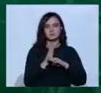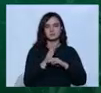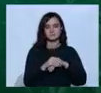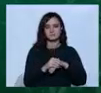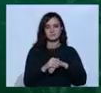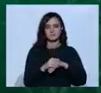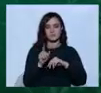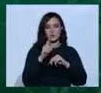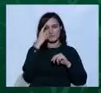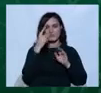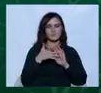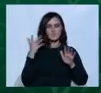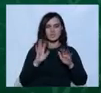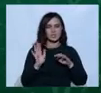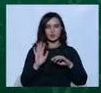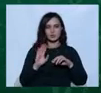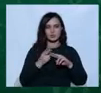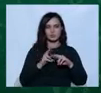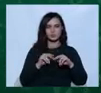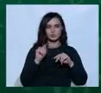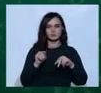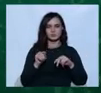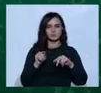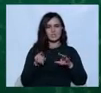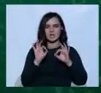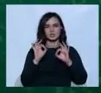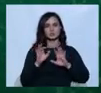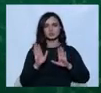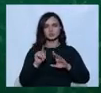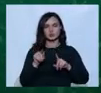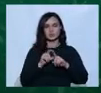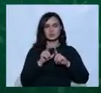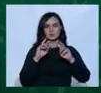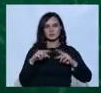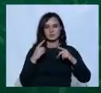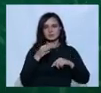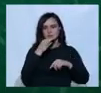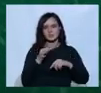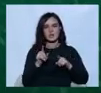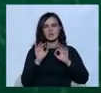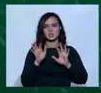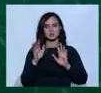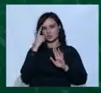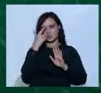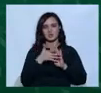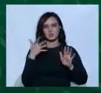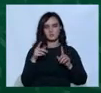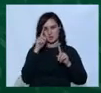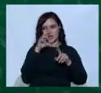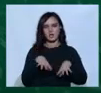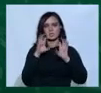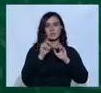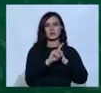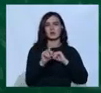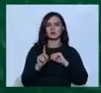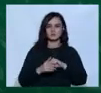pay a percentage more than the full amount that you borrowed from someone when you pay it back to them. And those words